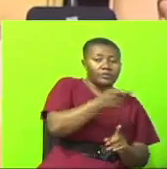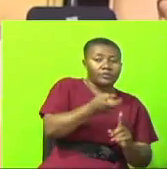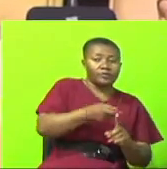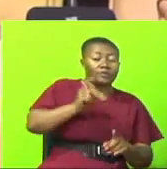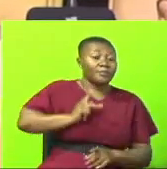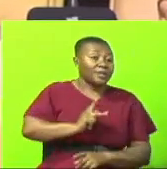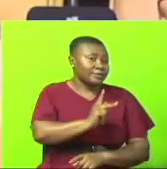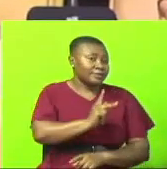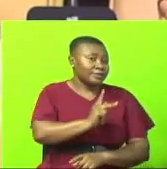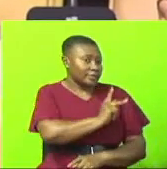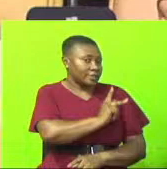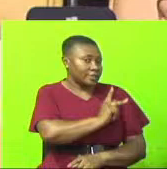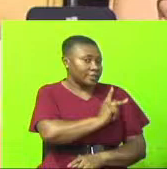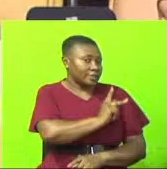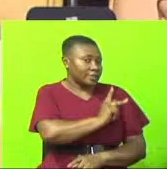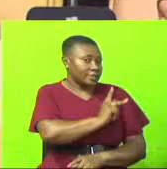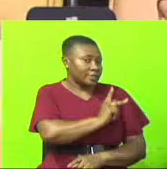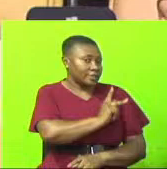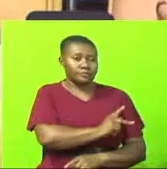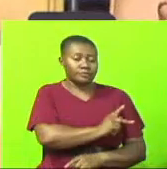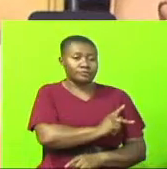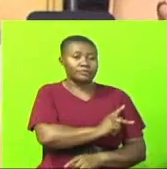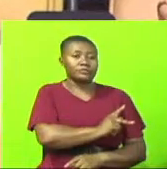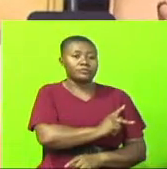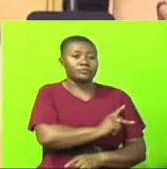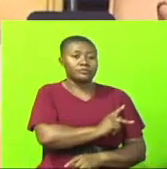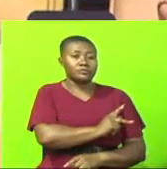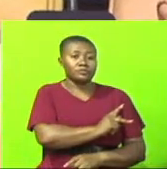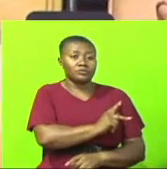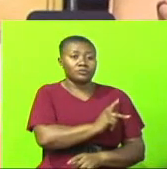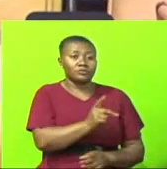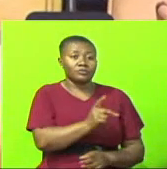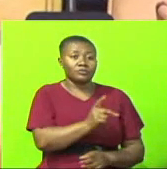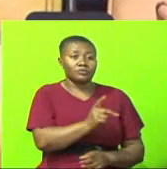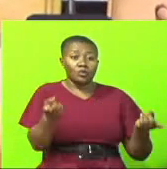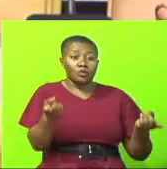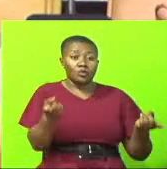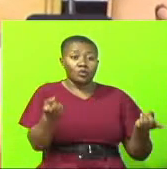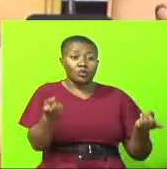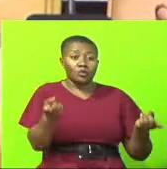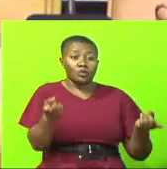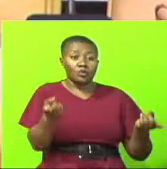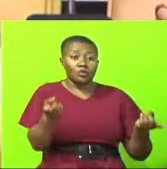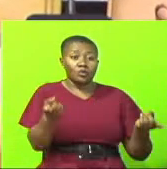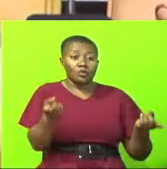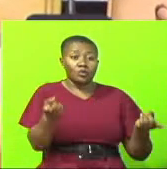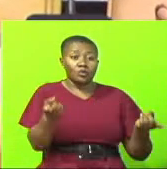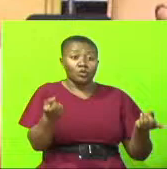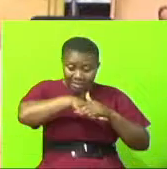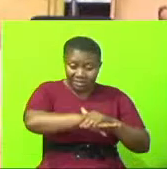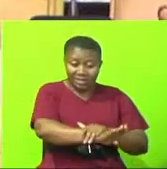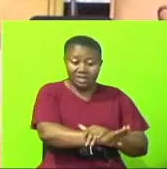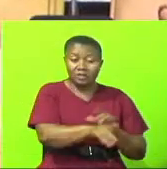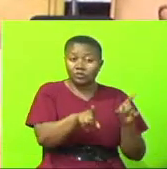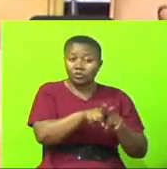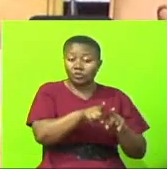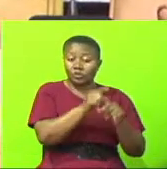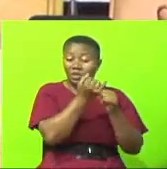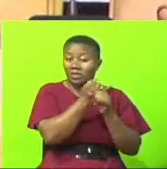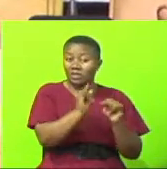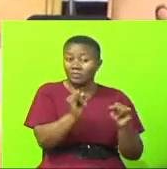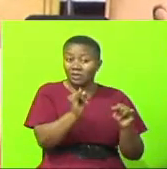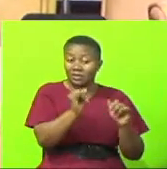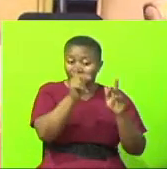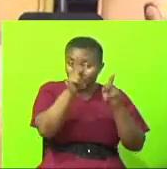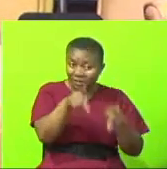mandatory. And the reverse is also true, that when you come in as an independent and you then decide to join